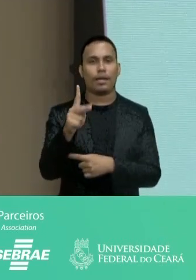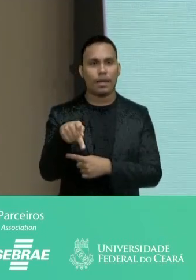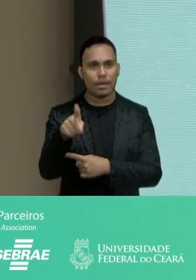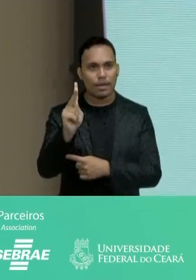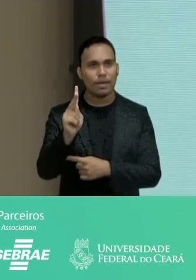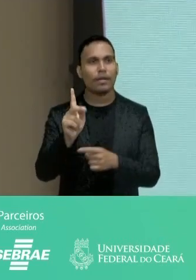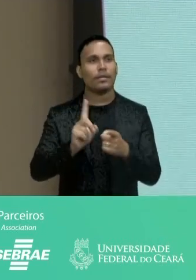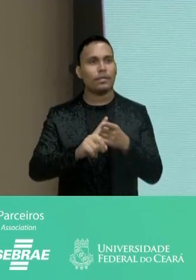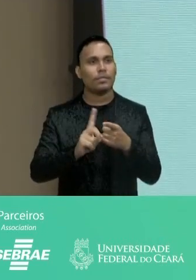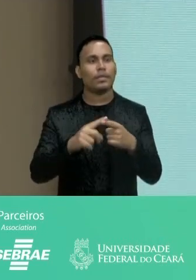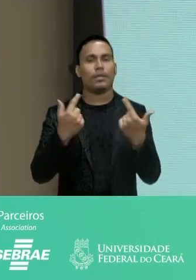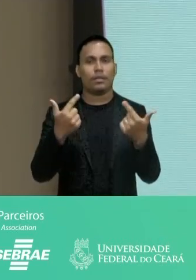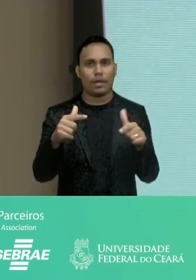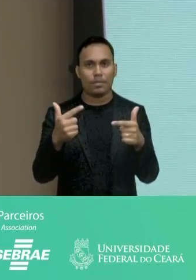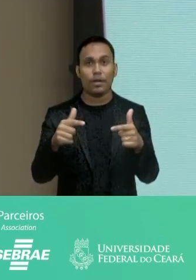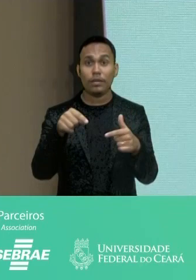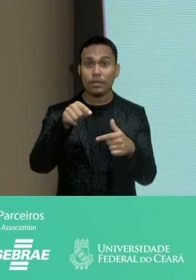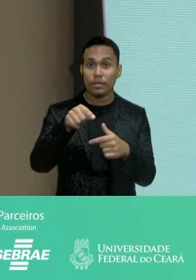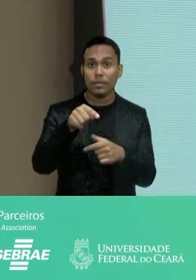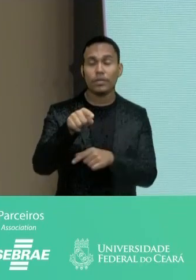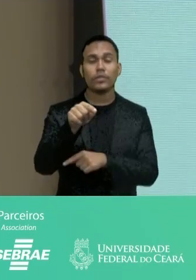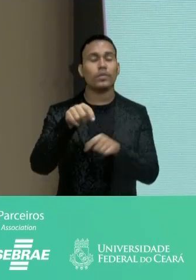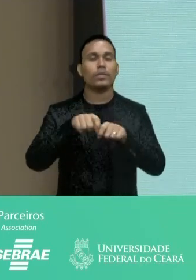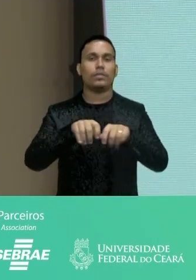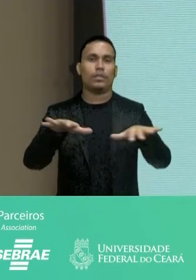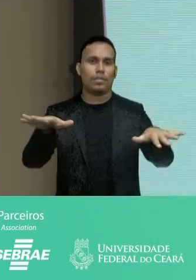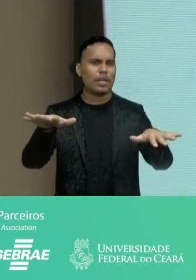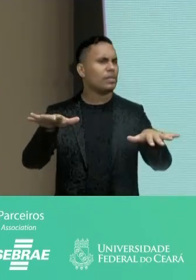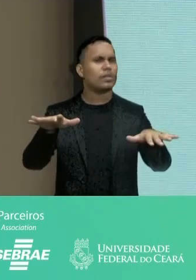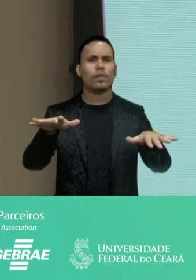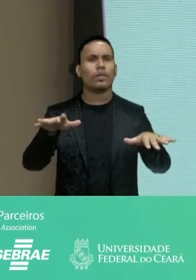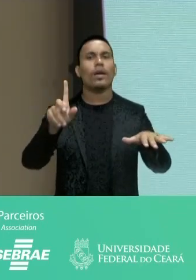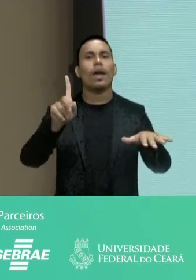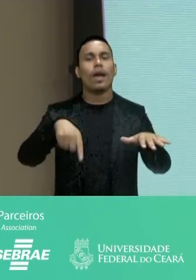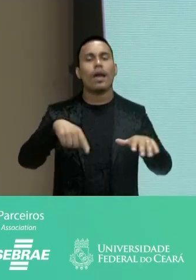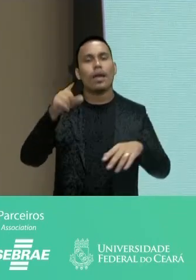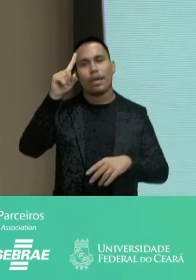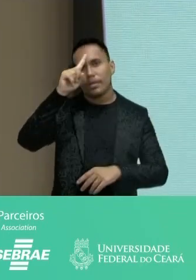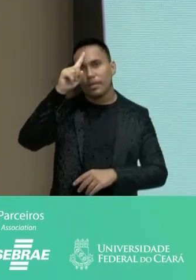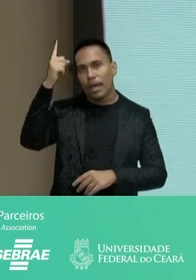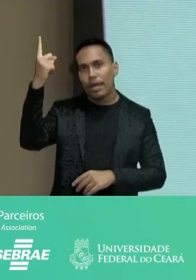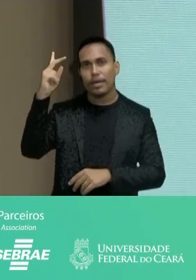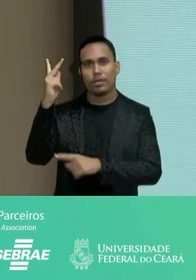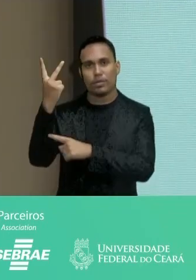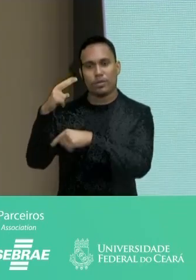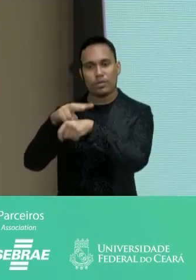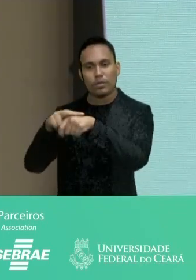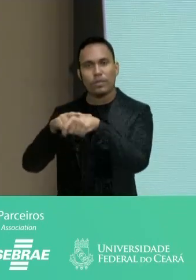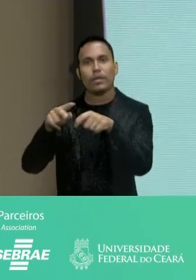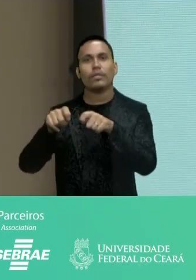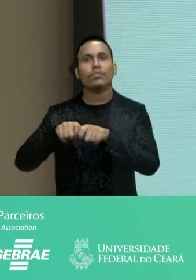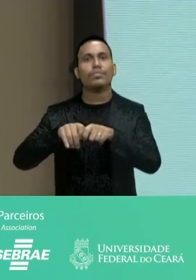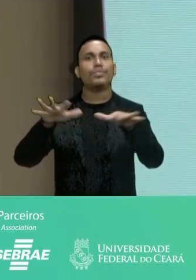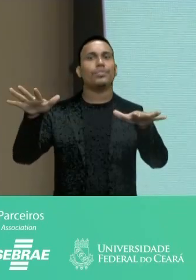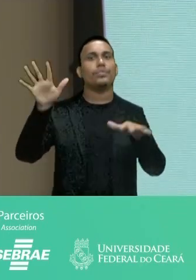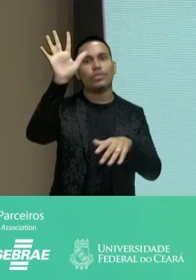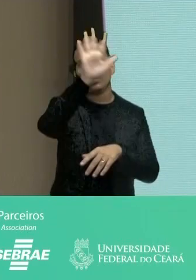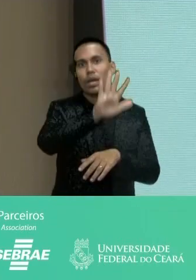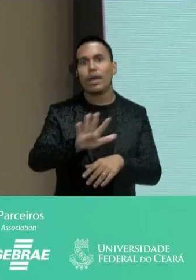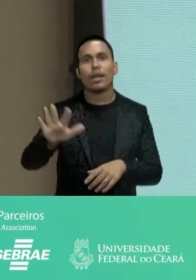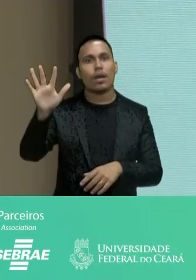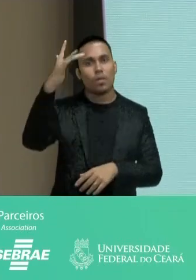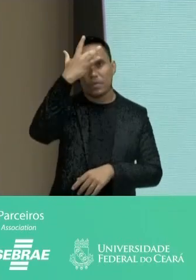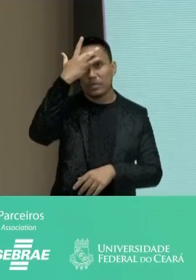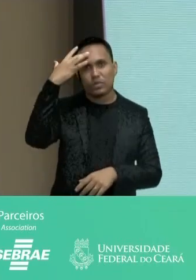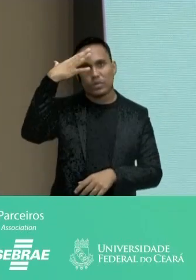HK is also working in this pillar of dissemination. It means to take this idea of green hydrogen to the